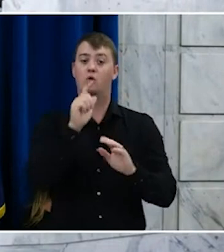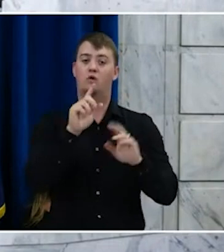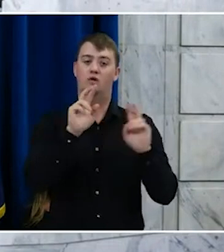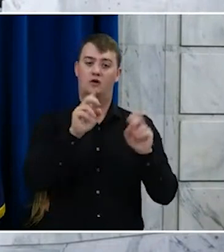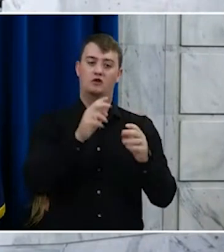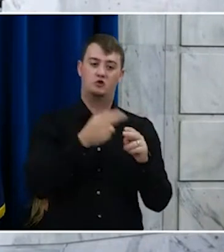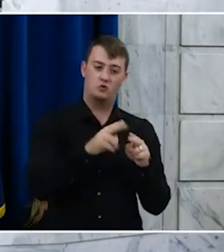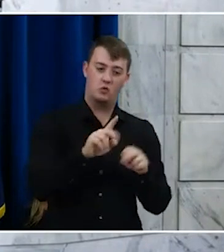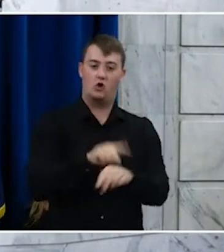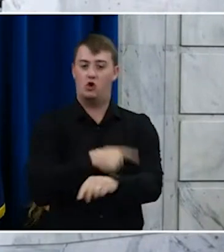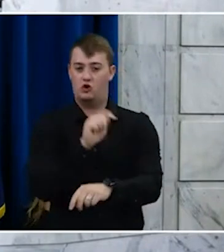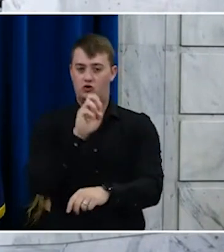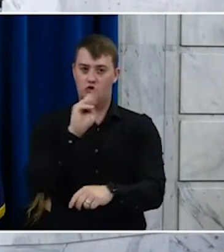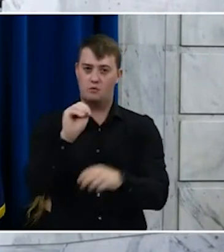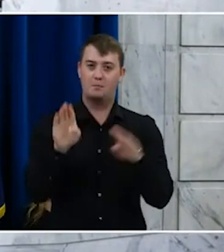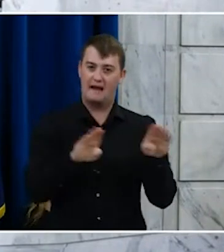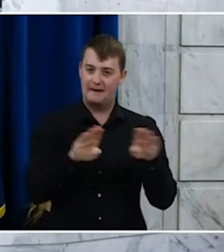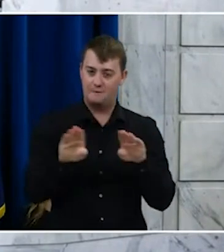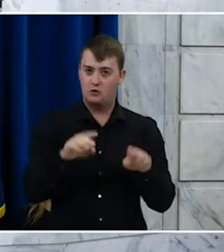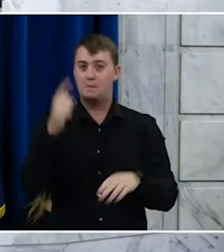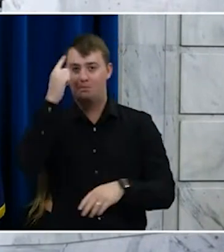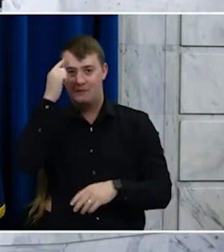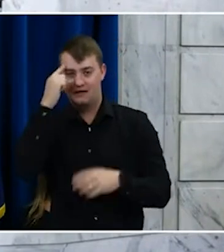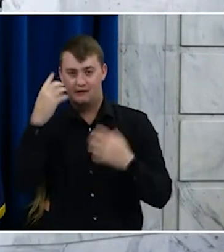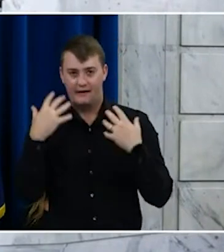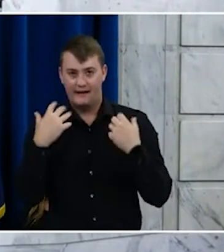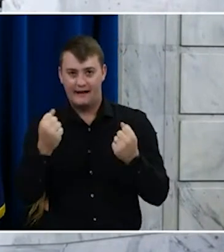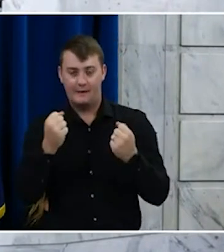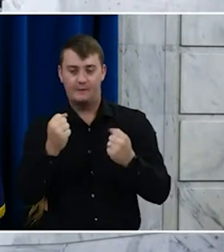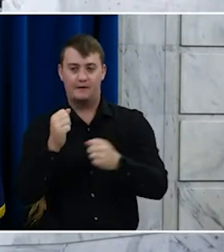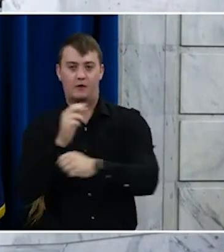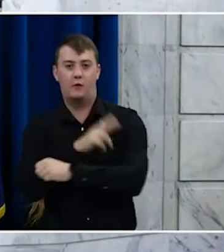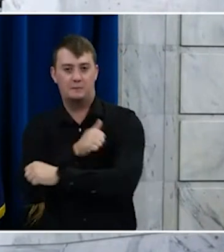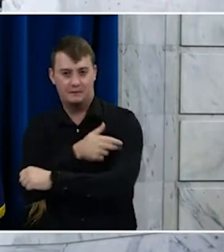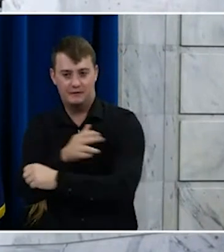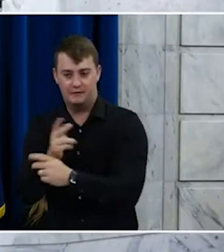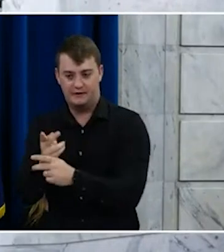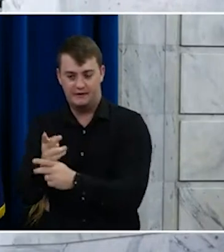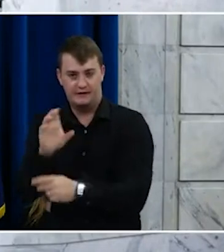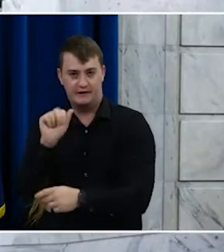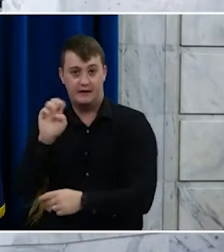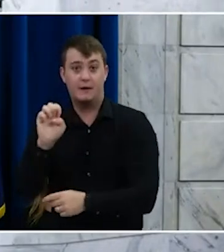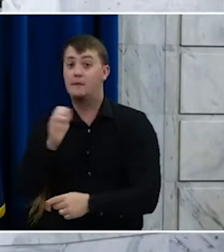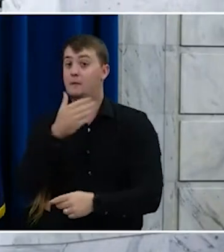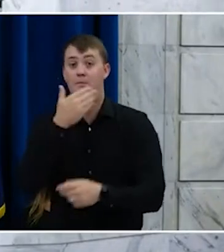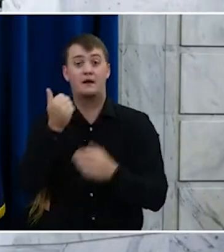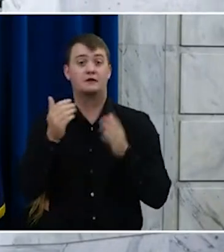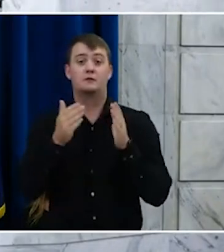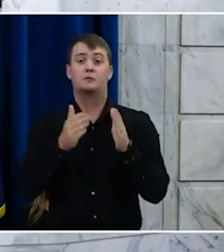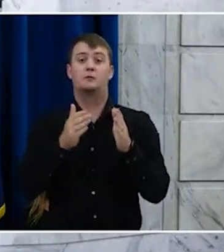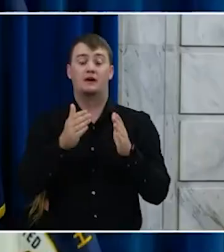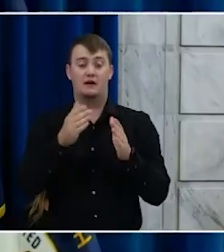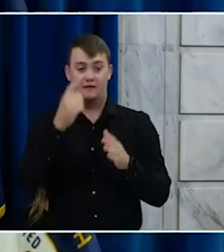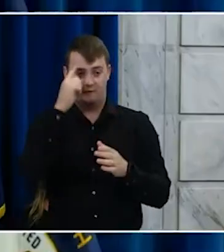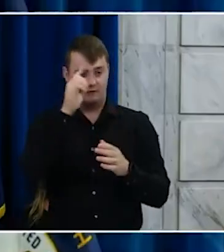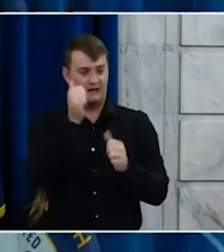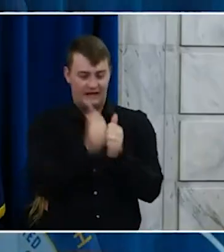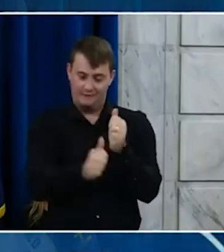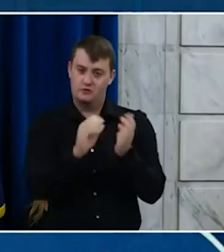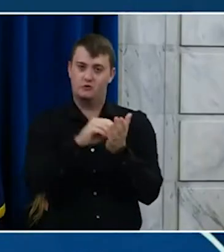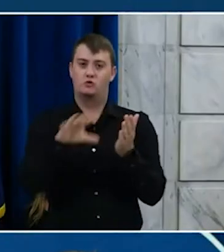long-term behavioral and mental health inpatient hospital care. She believes the best way to ensure every student's